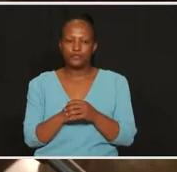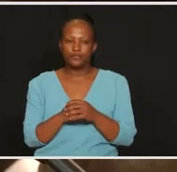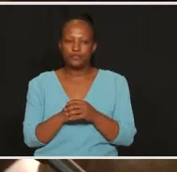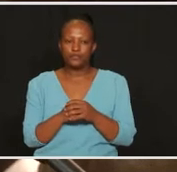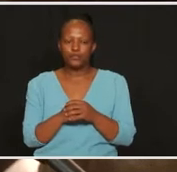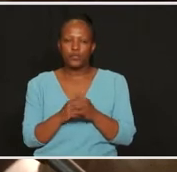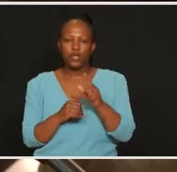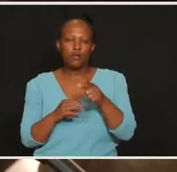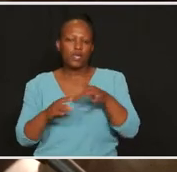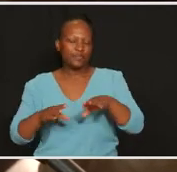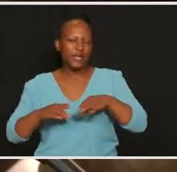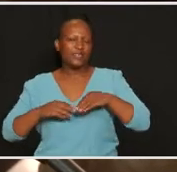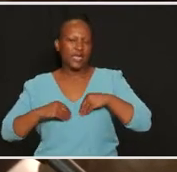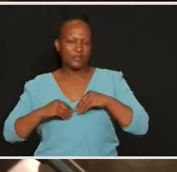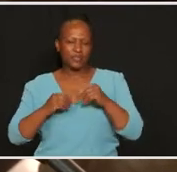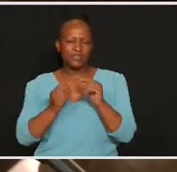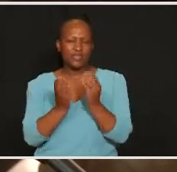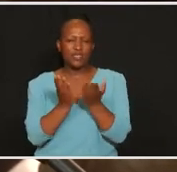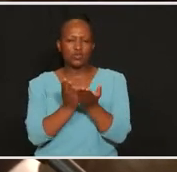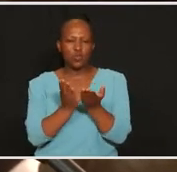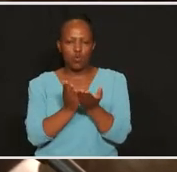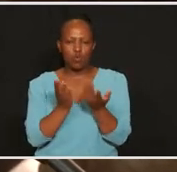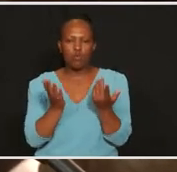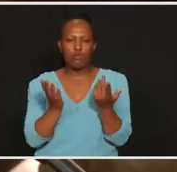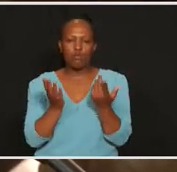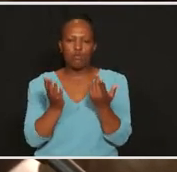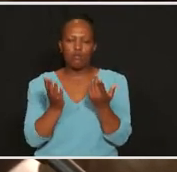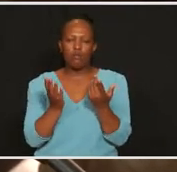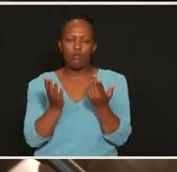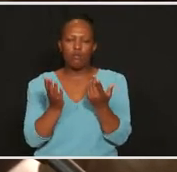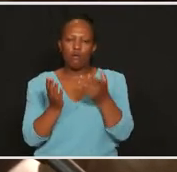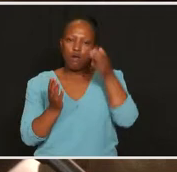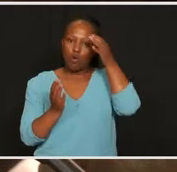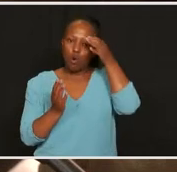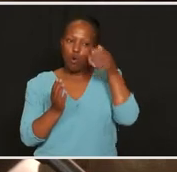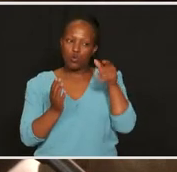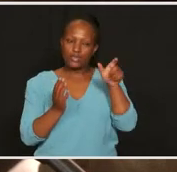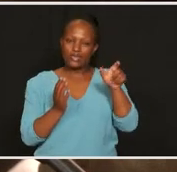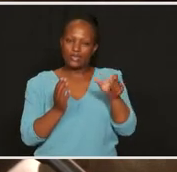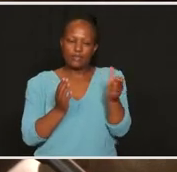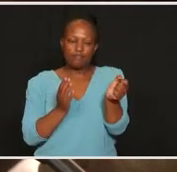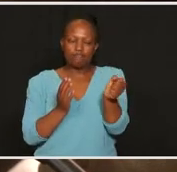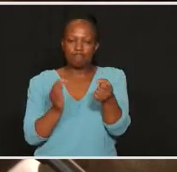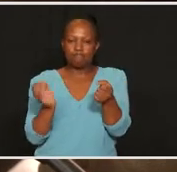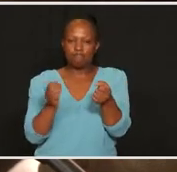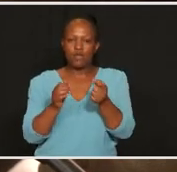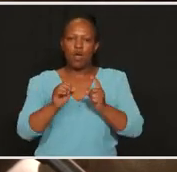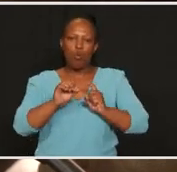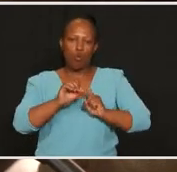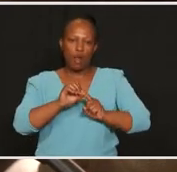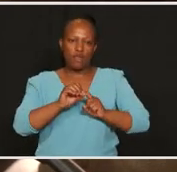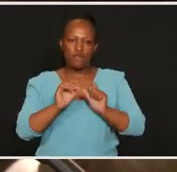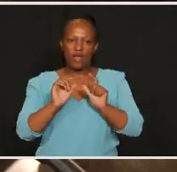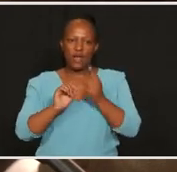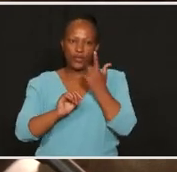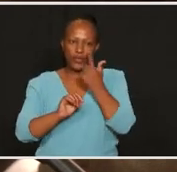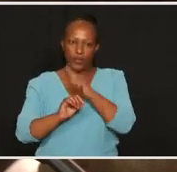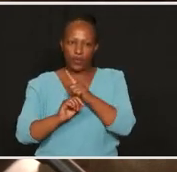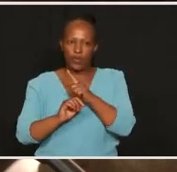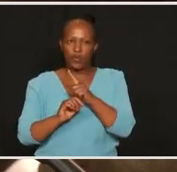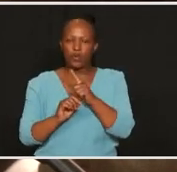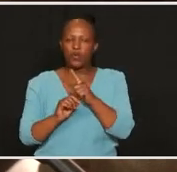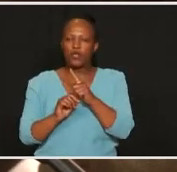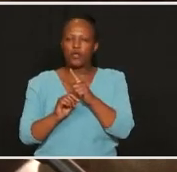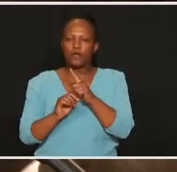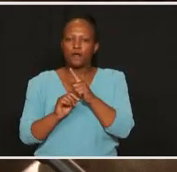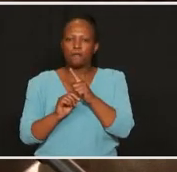adopted in the schools or absorbed in the schools must be quite a proper qualified schools or those are that are given